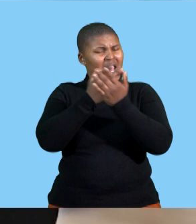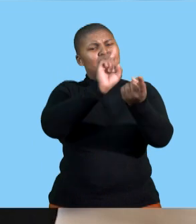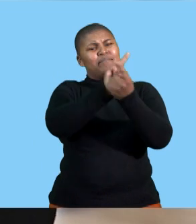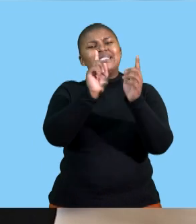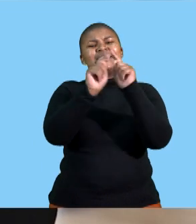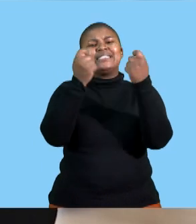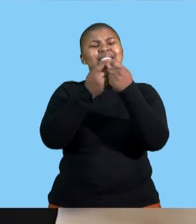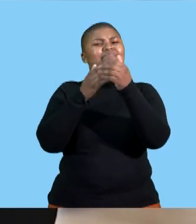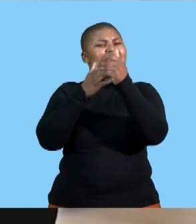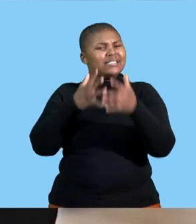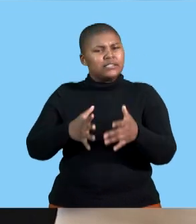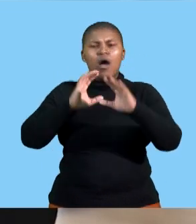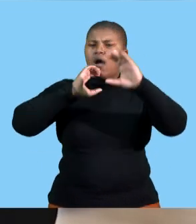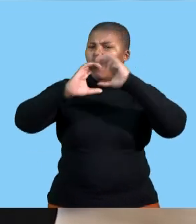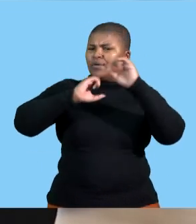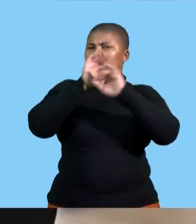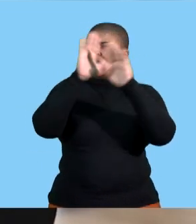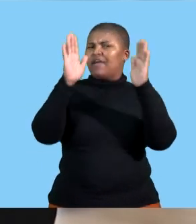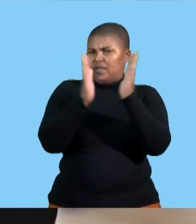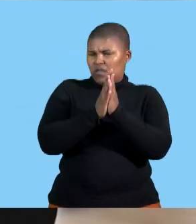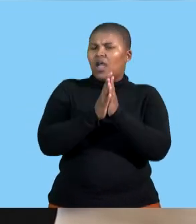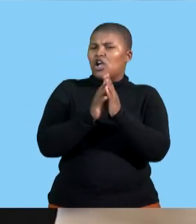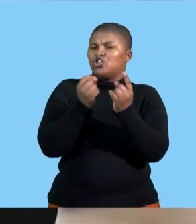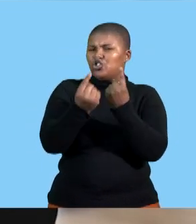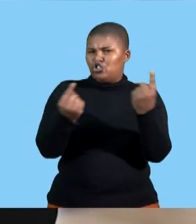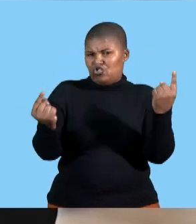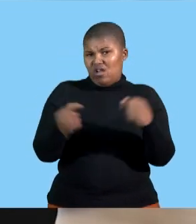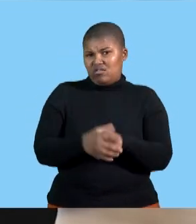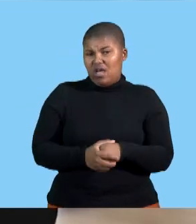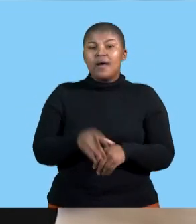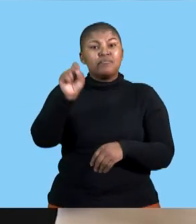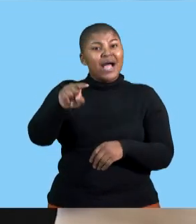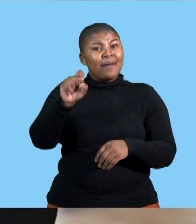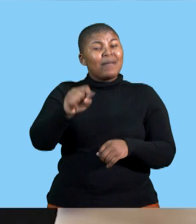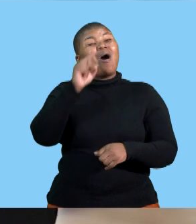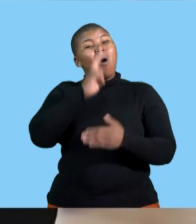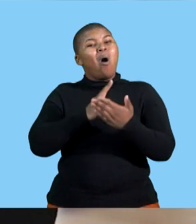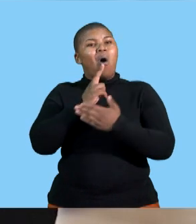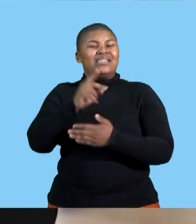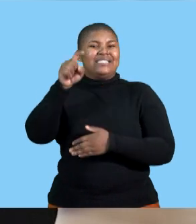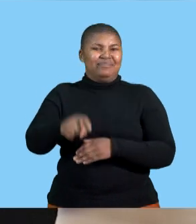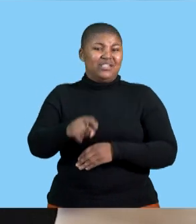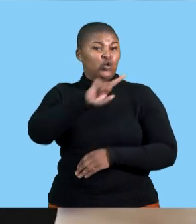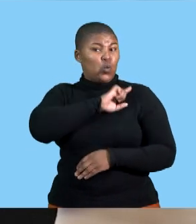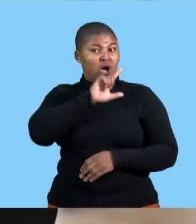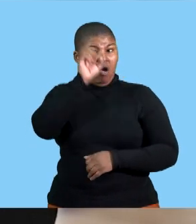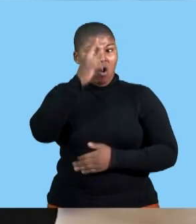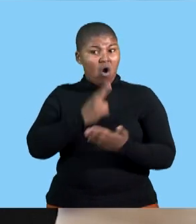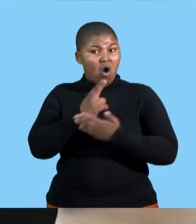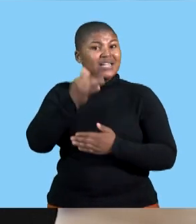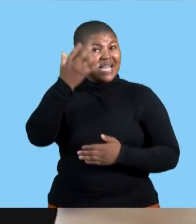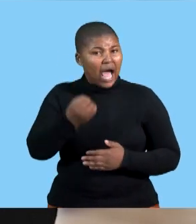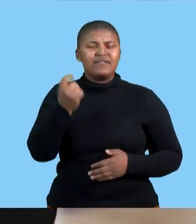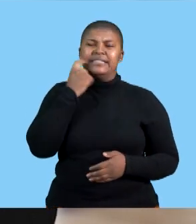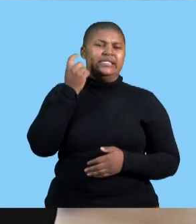to even communicate with each other. And there's an element of honesty, because with honesty, it becomes easier